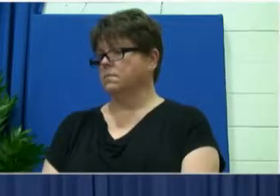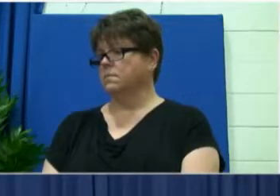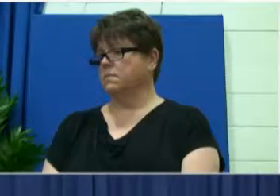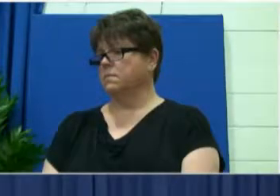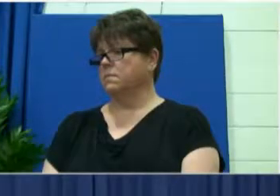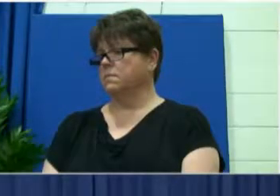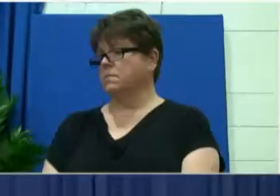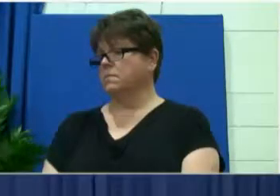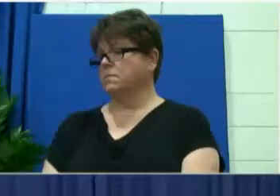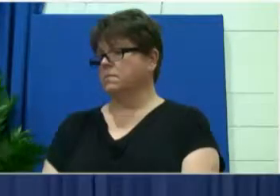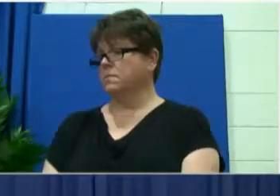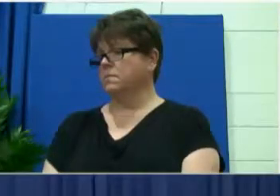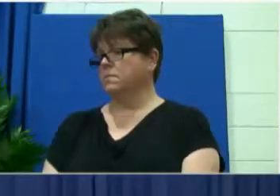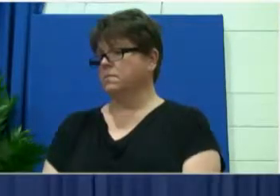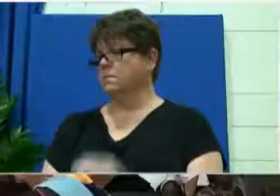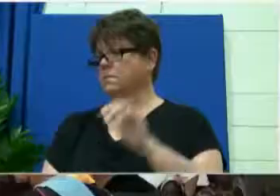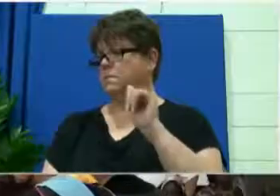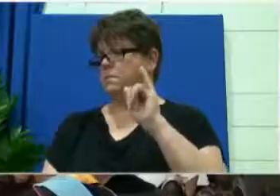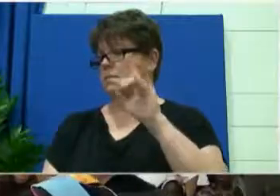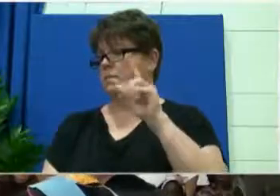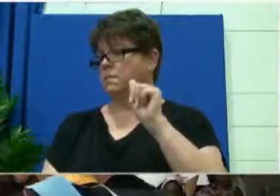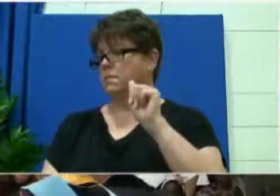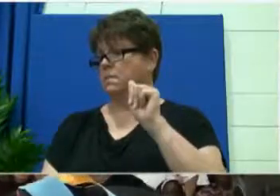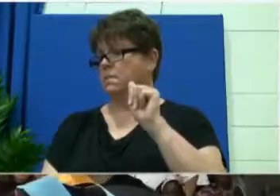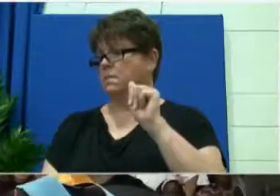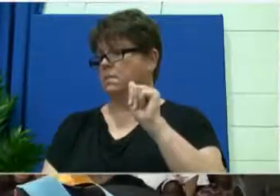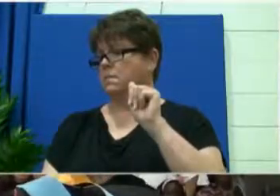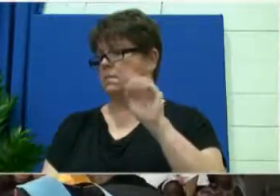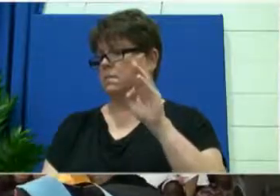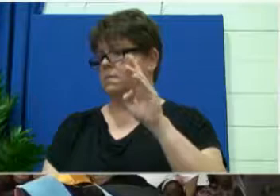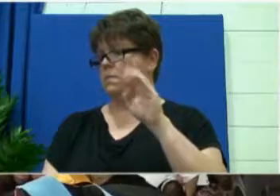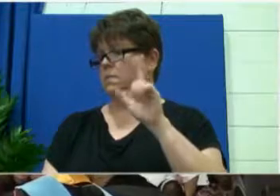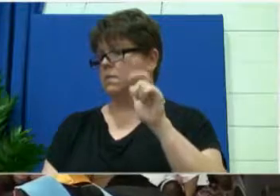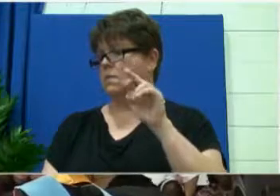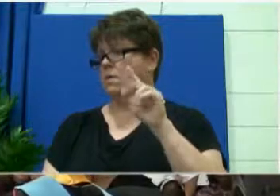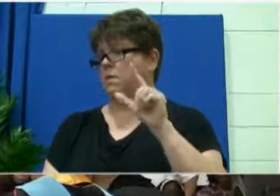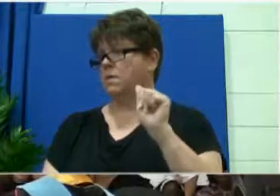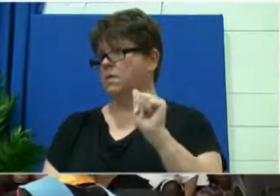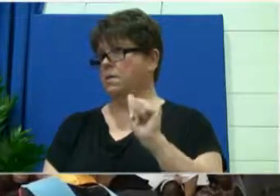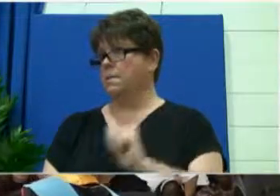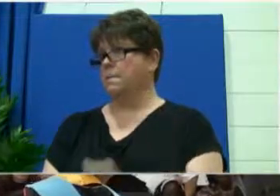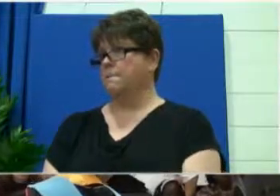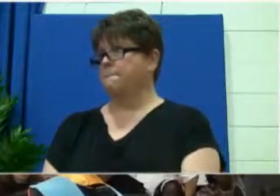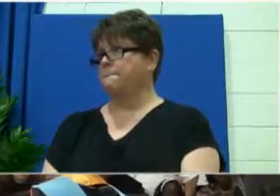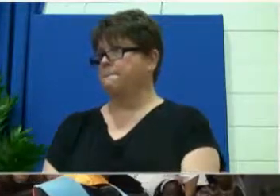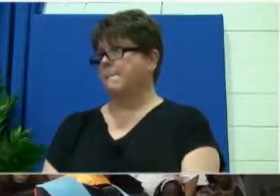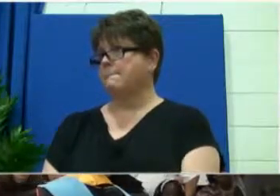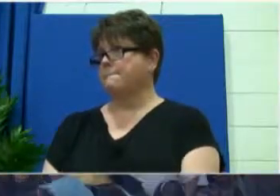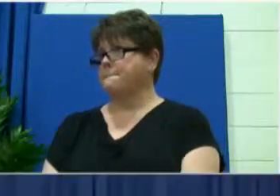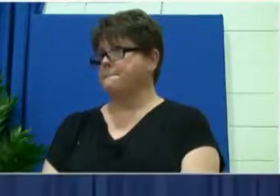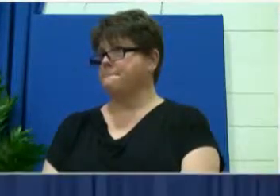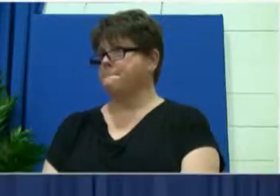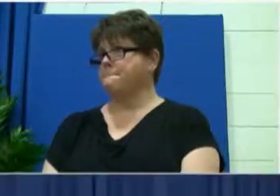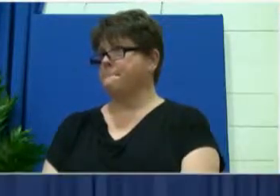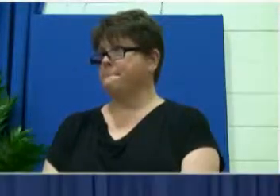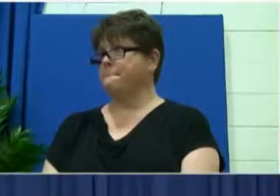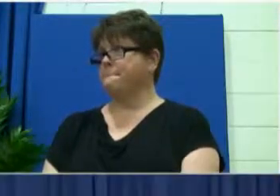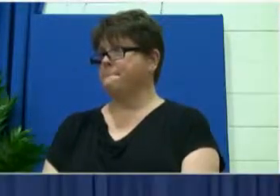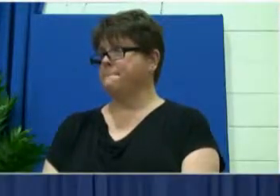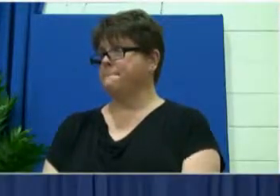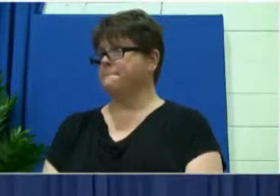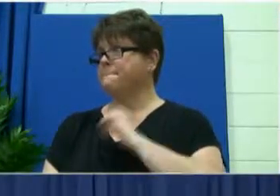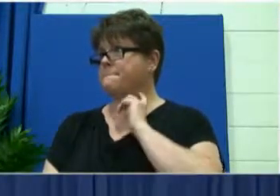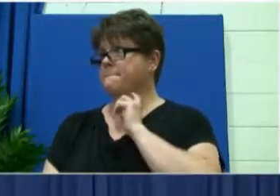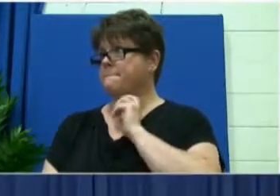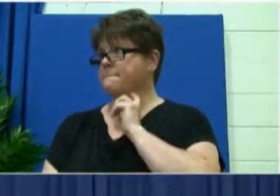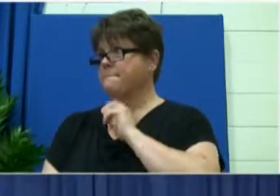Ada Lucia Berlanga. Associate in Arts.